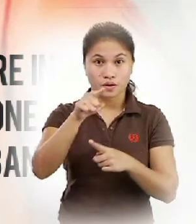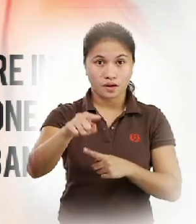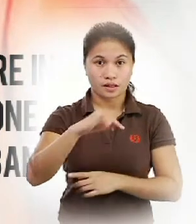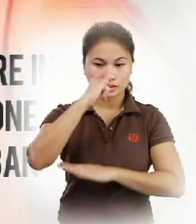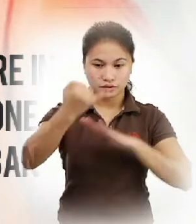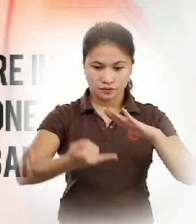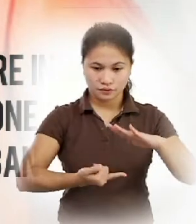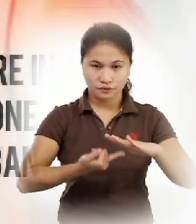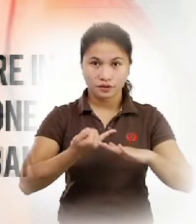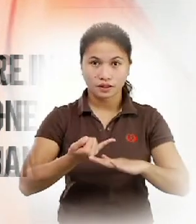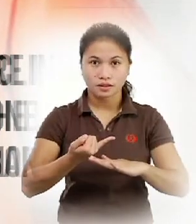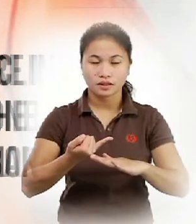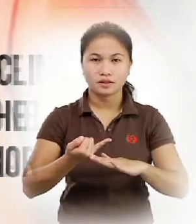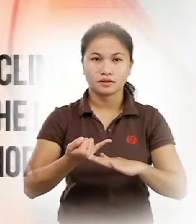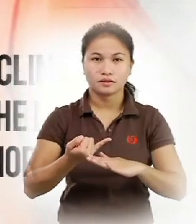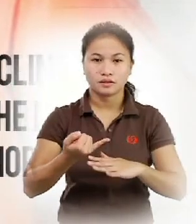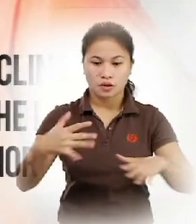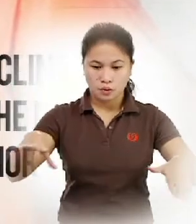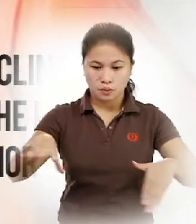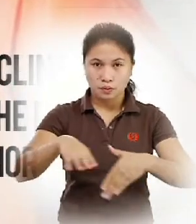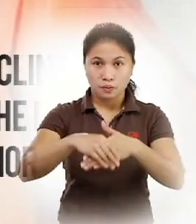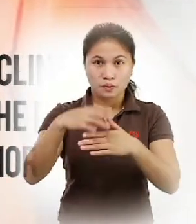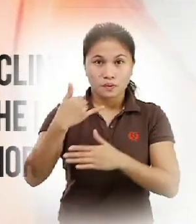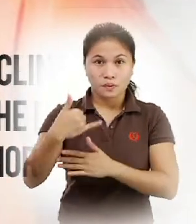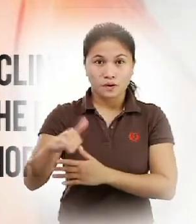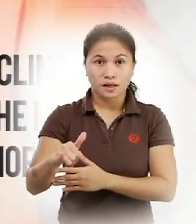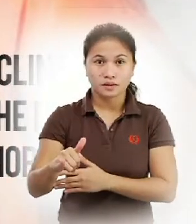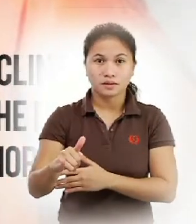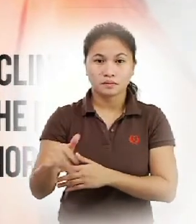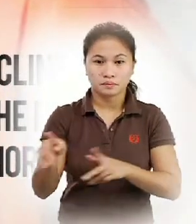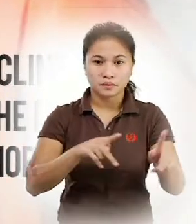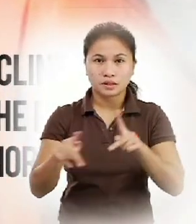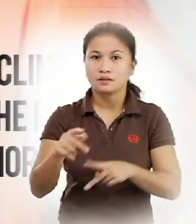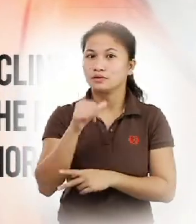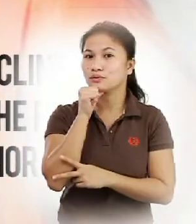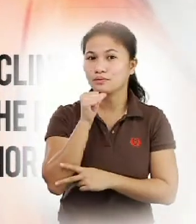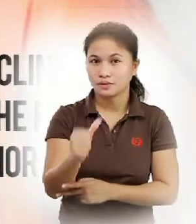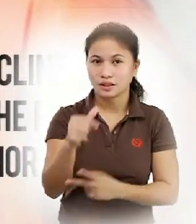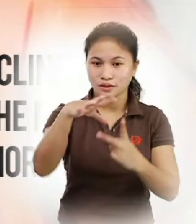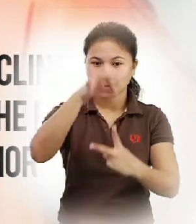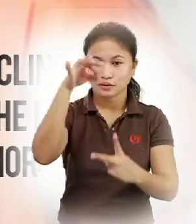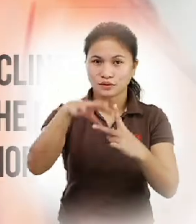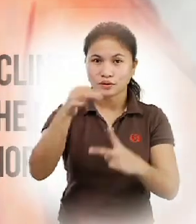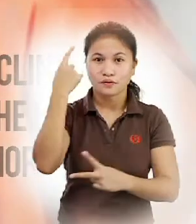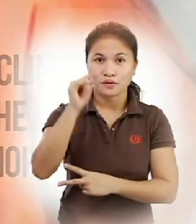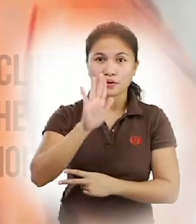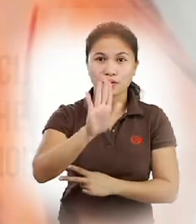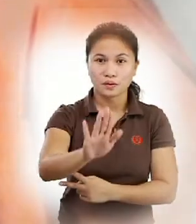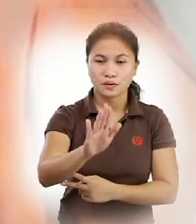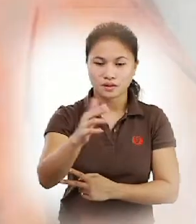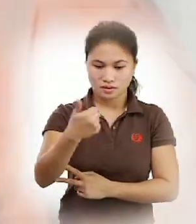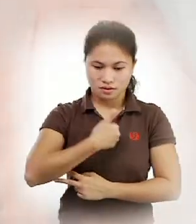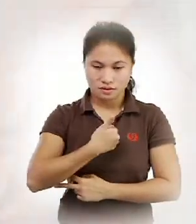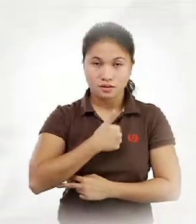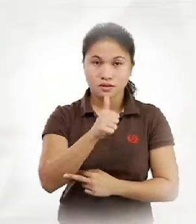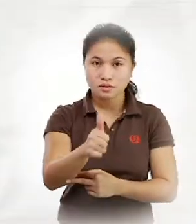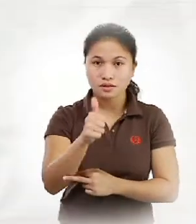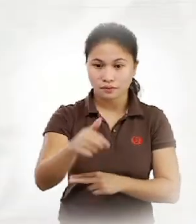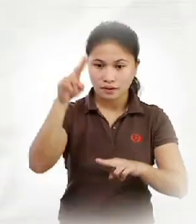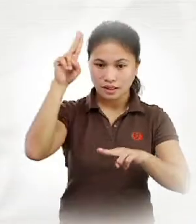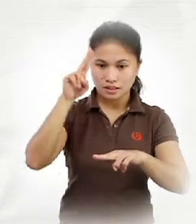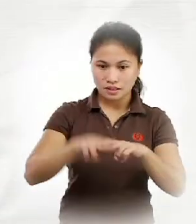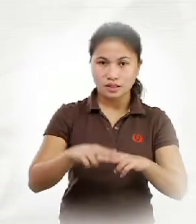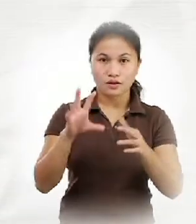to a wedding banquet, do not choose for yourself the seat of honor.